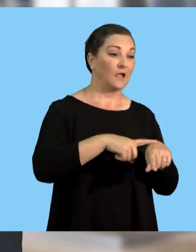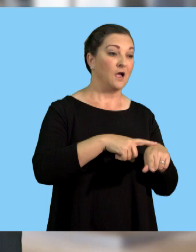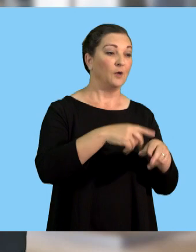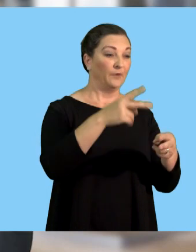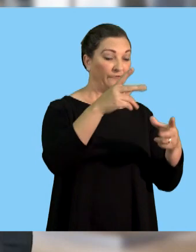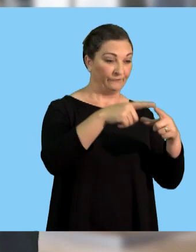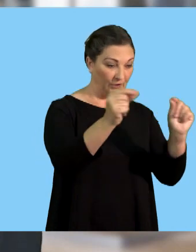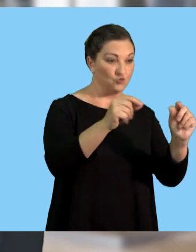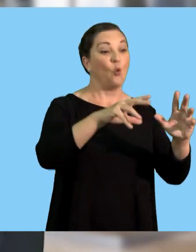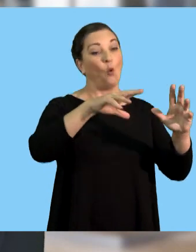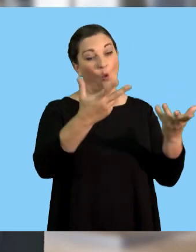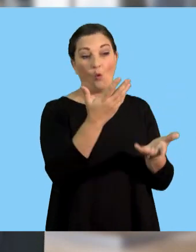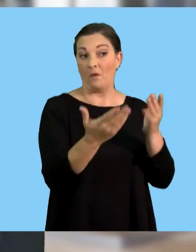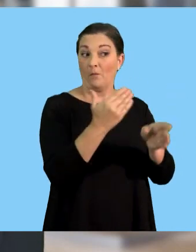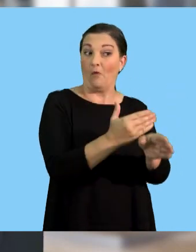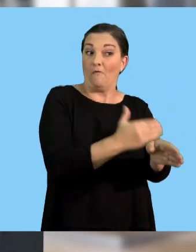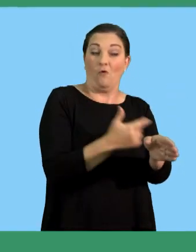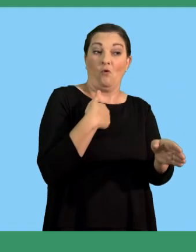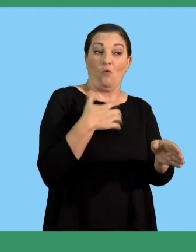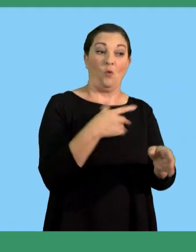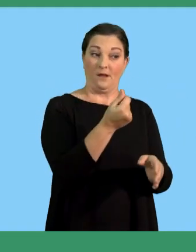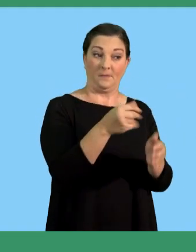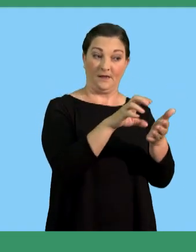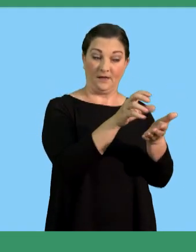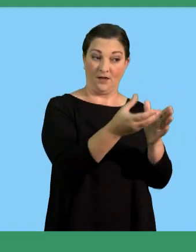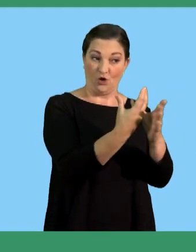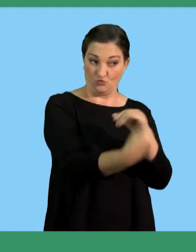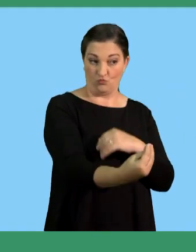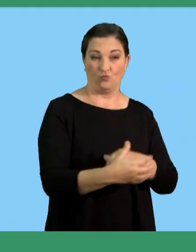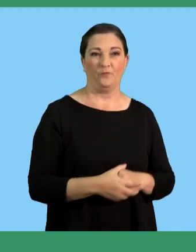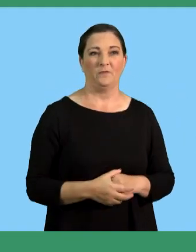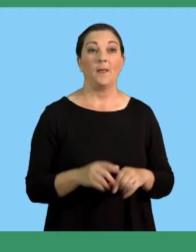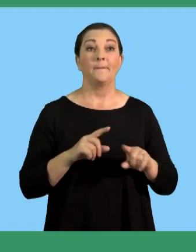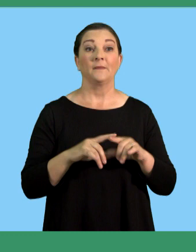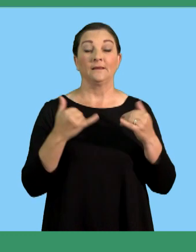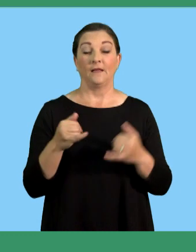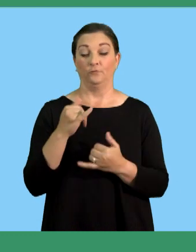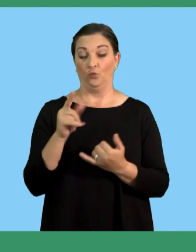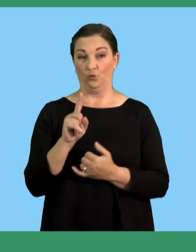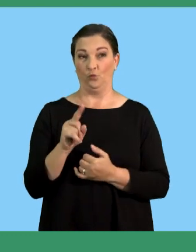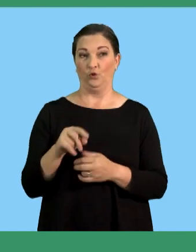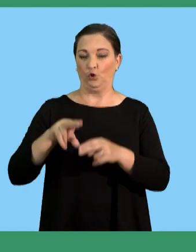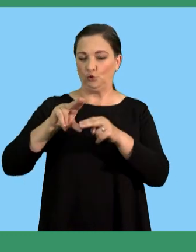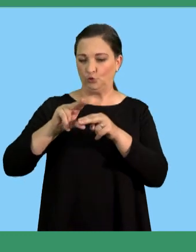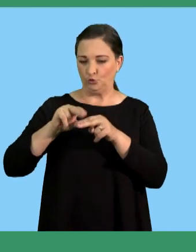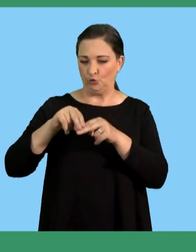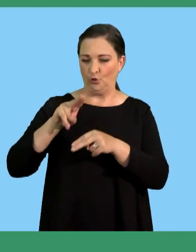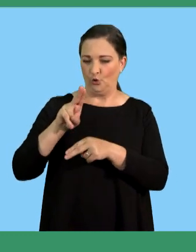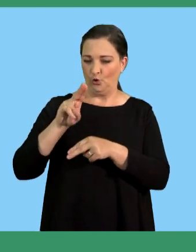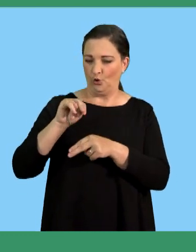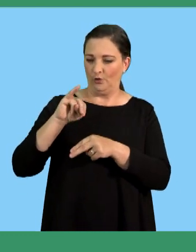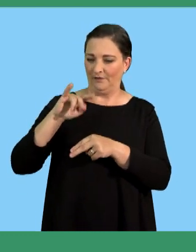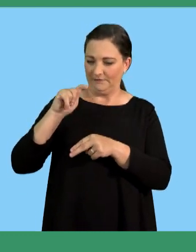to withdraw. Then another form of investment we have is unit trust. Now, the investments of a number